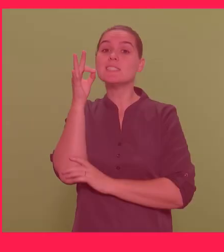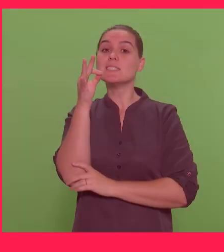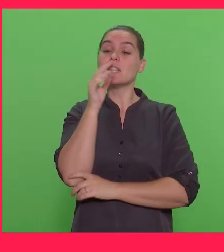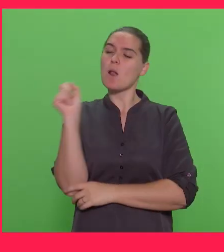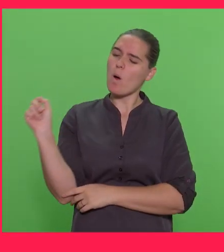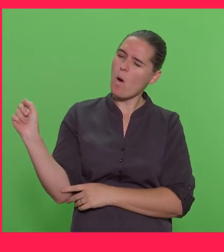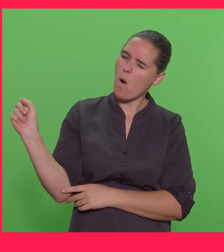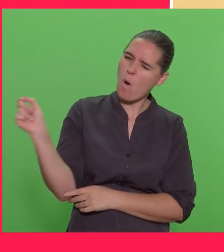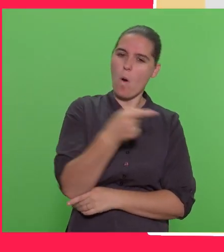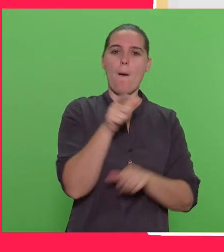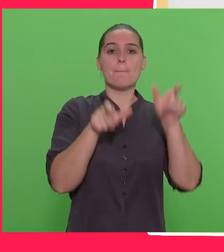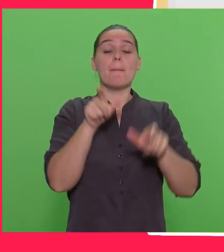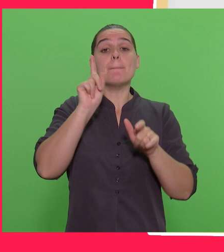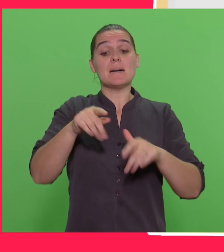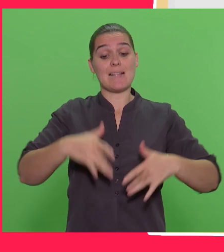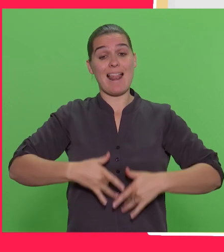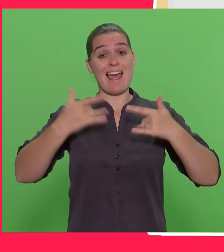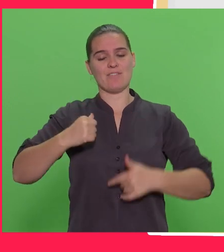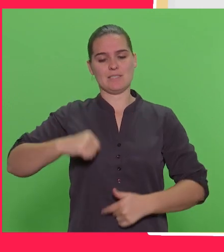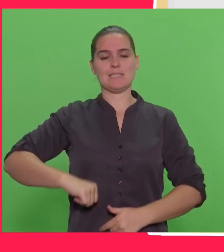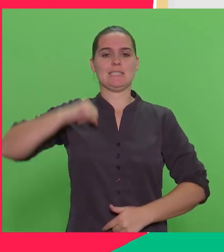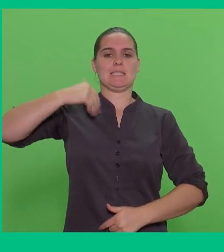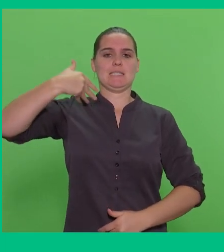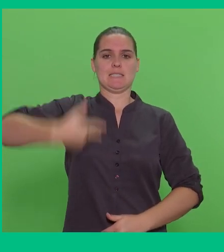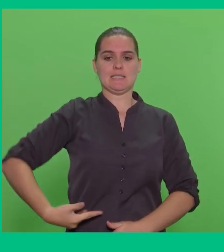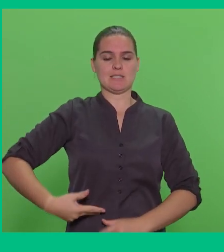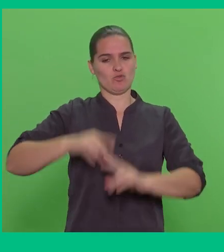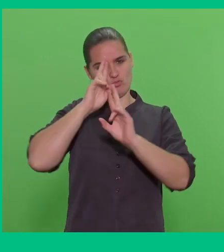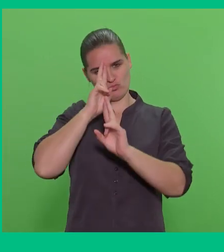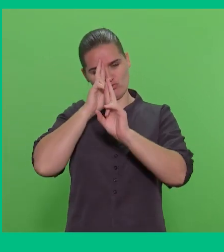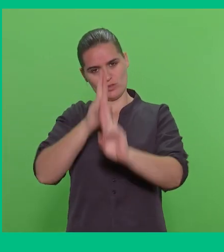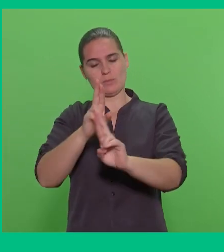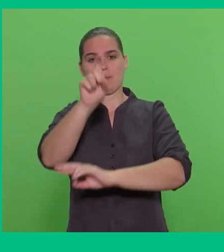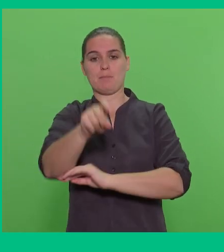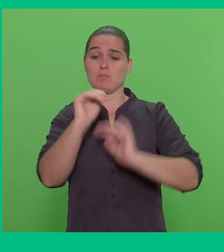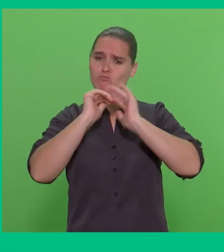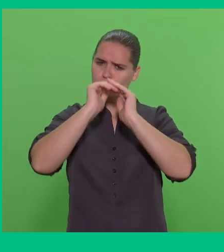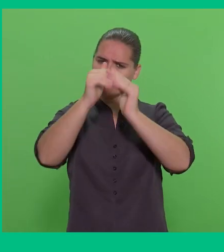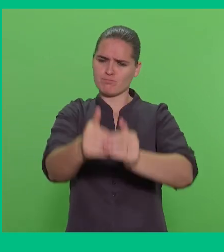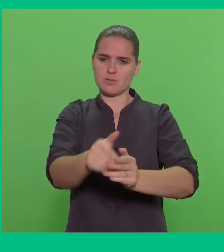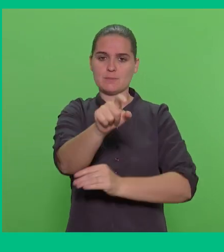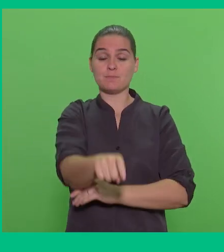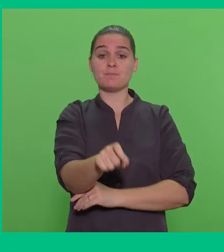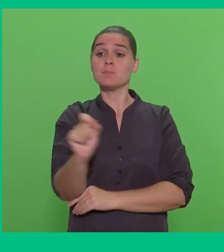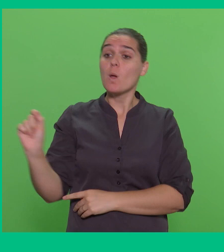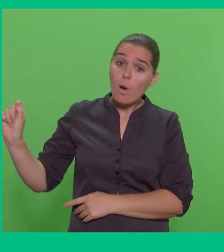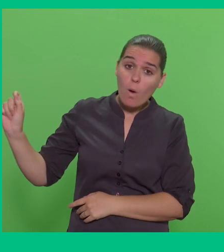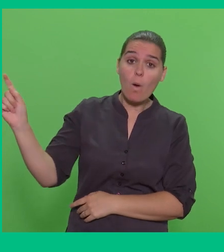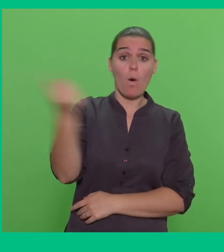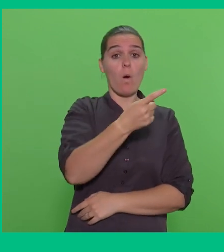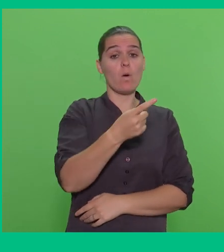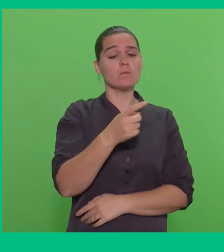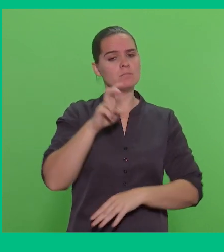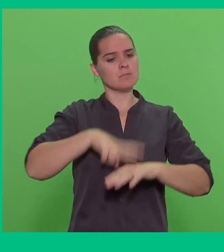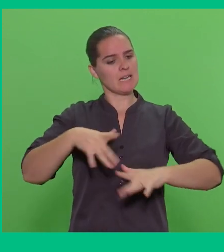The South African Constitution guarantees everyone in the country the right to dignity and to have that dignity respected